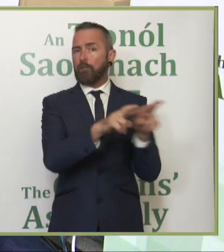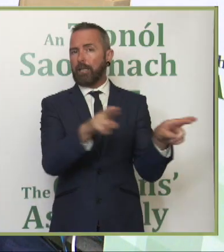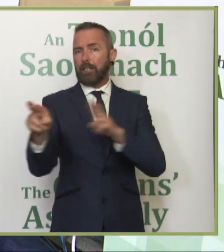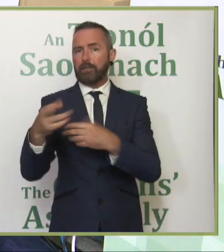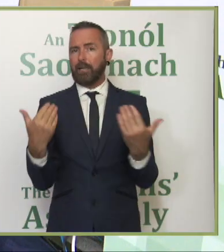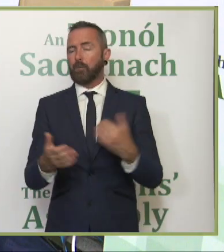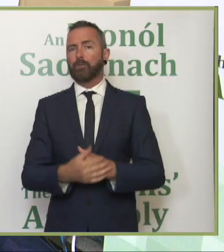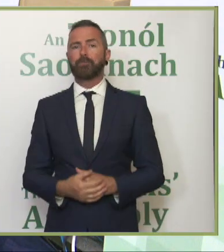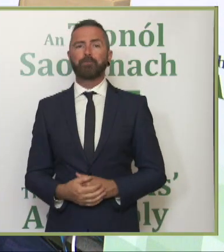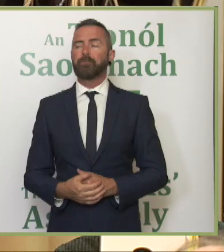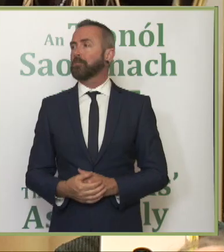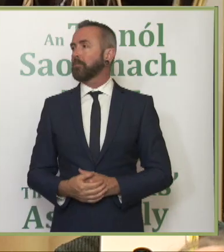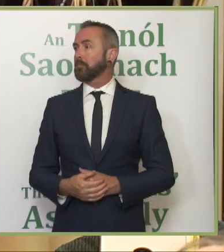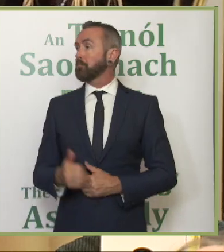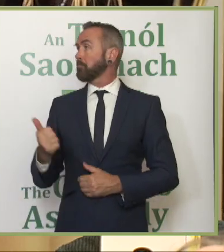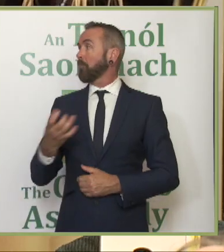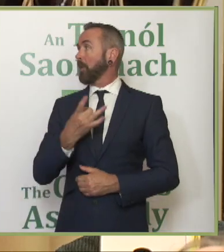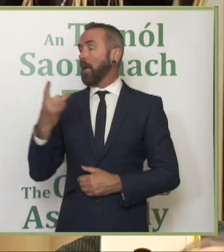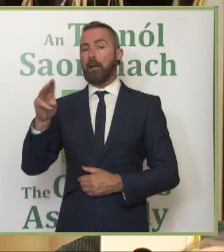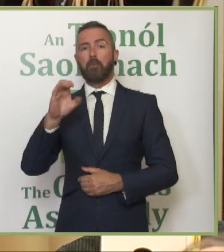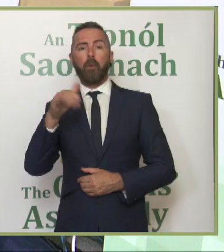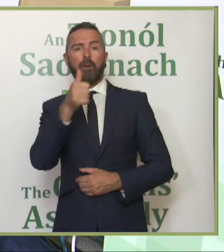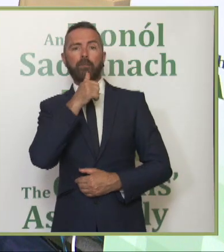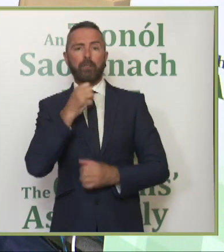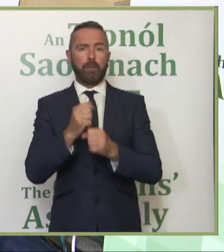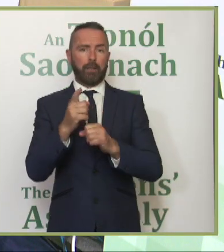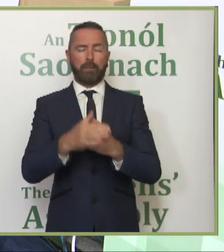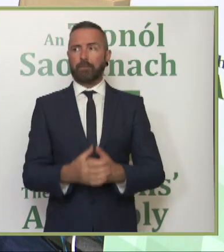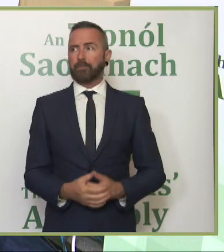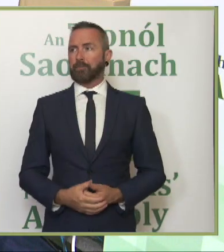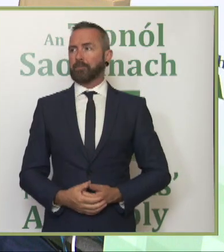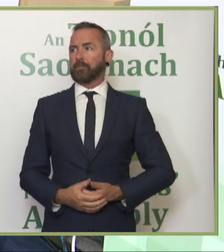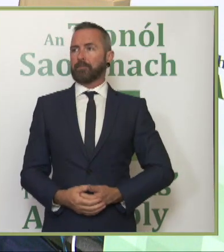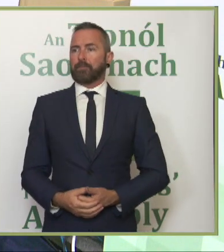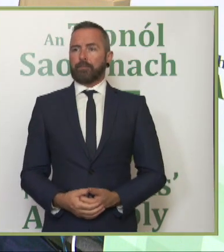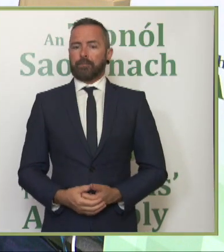Thanks. And can I go maybe to Paul in the first instance on that one? Paul?